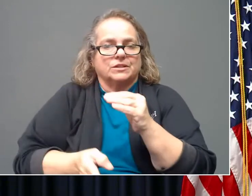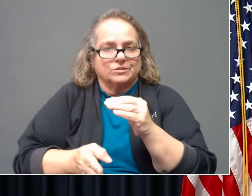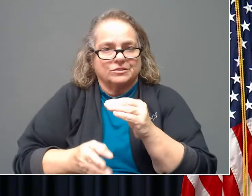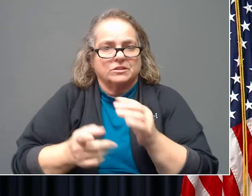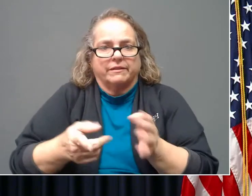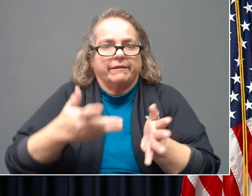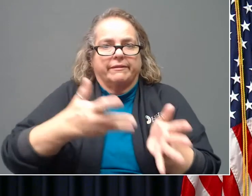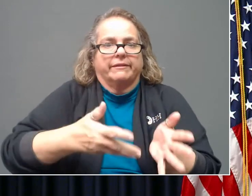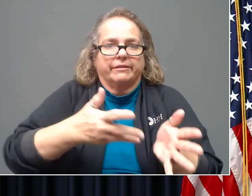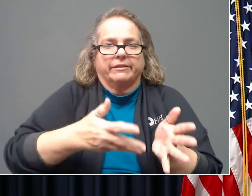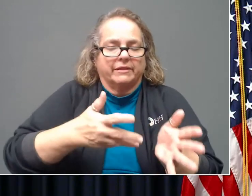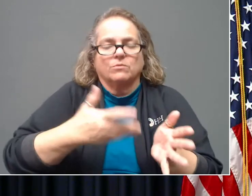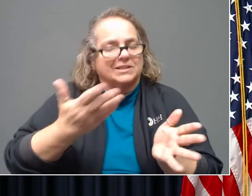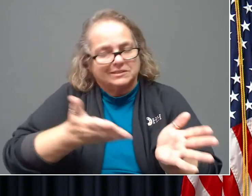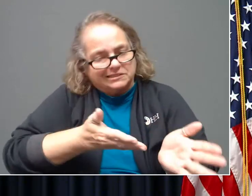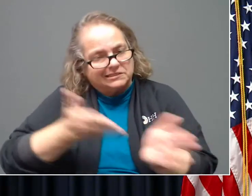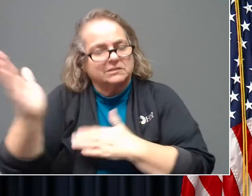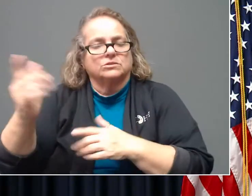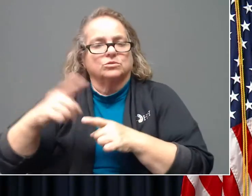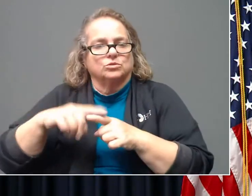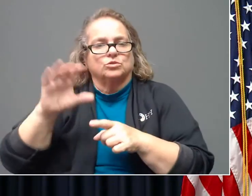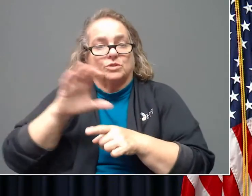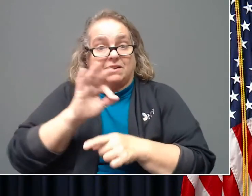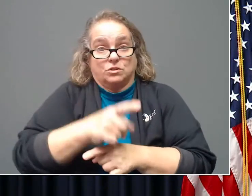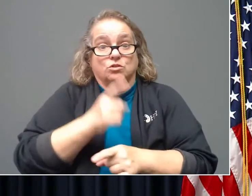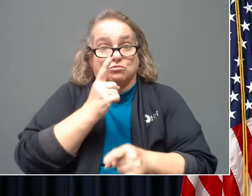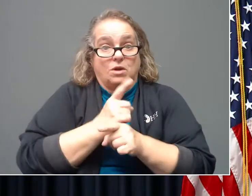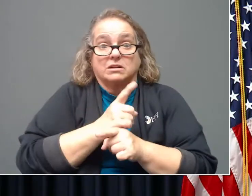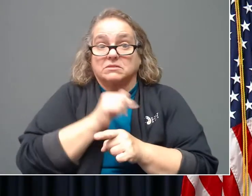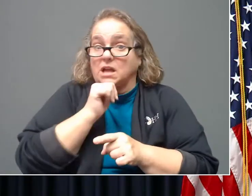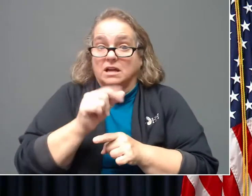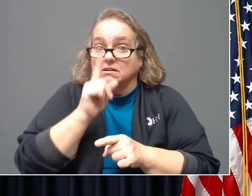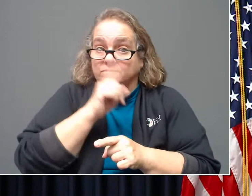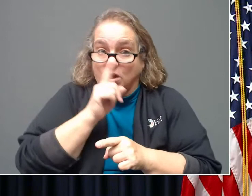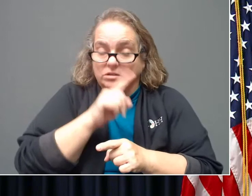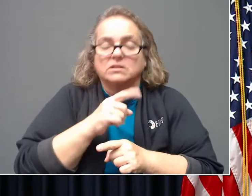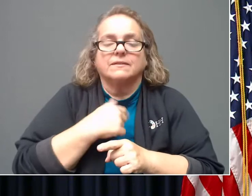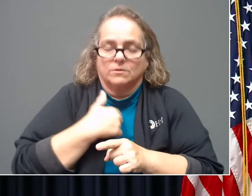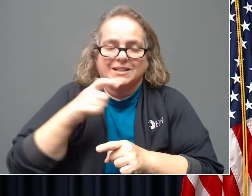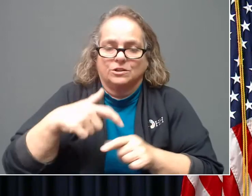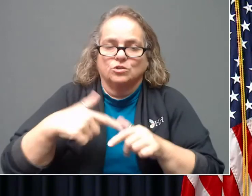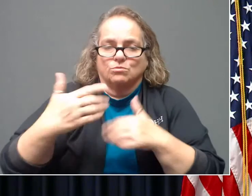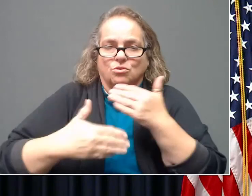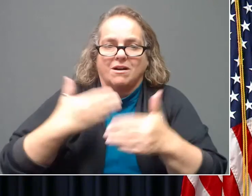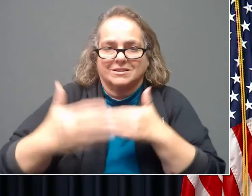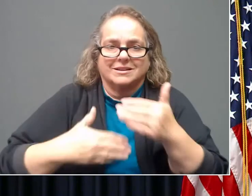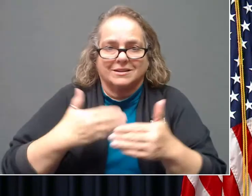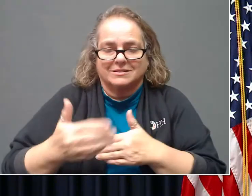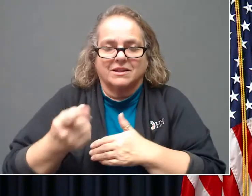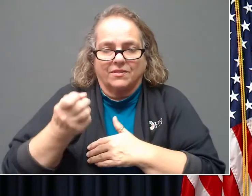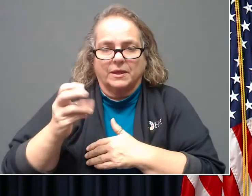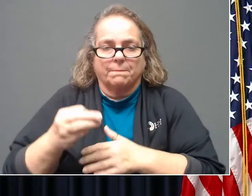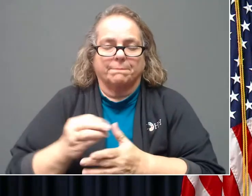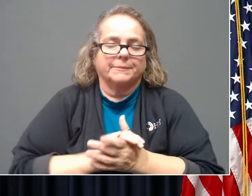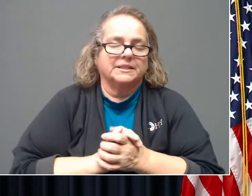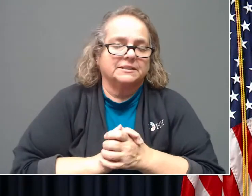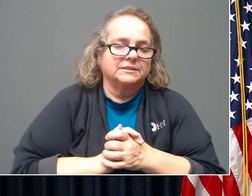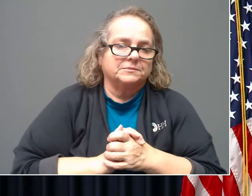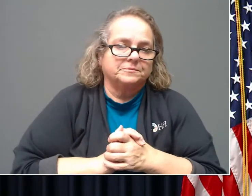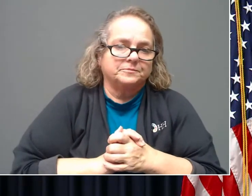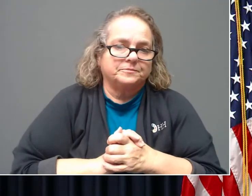sitting at, where we can get them at least in an appeal where they can move their claim